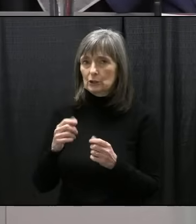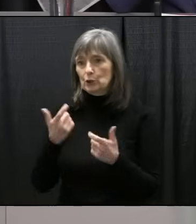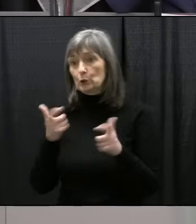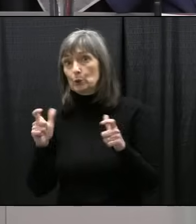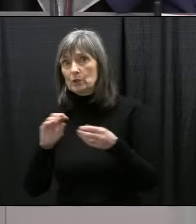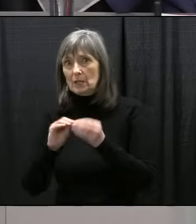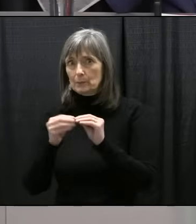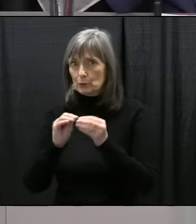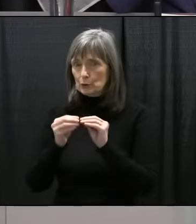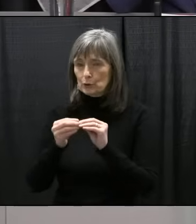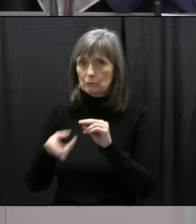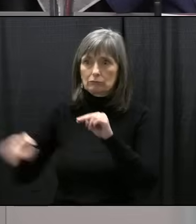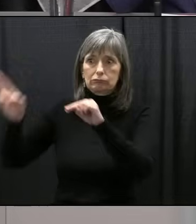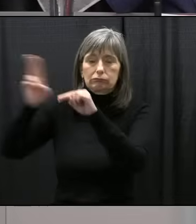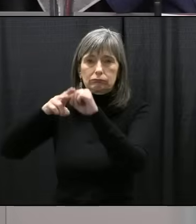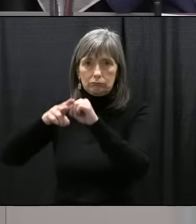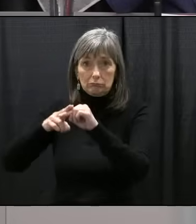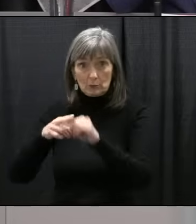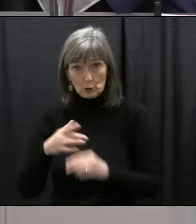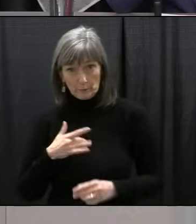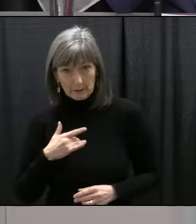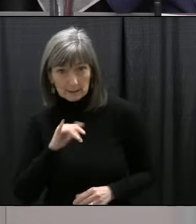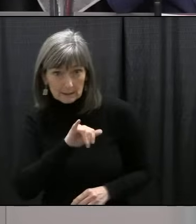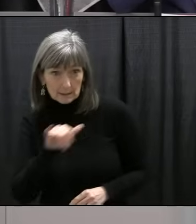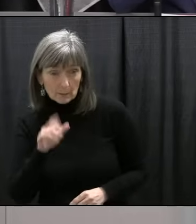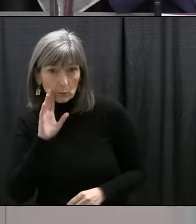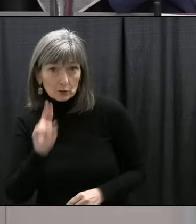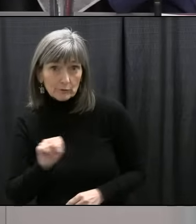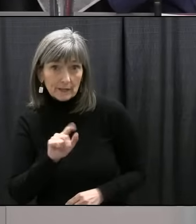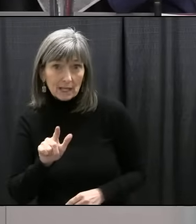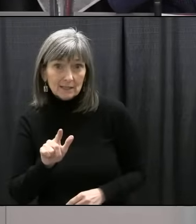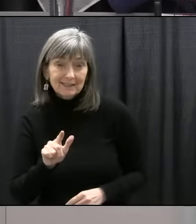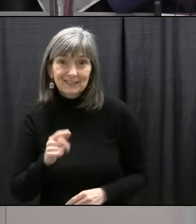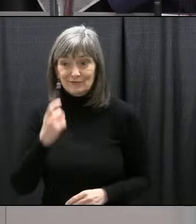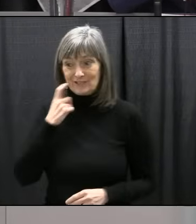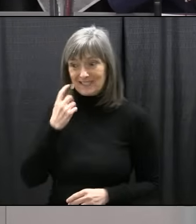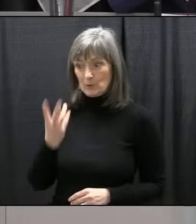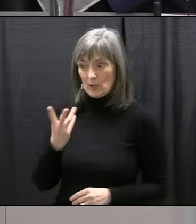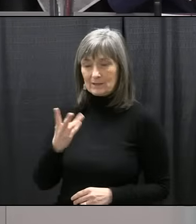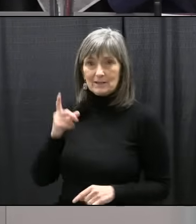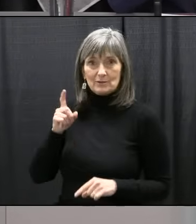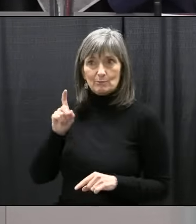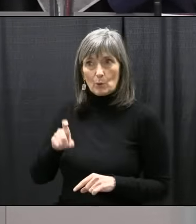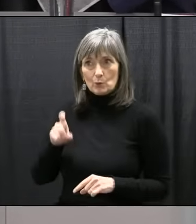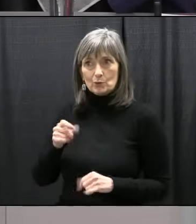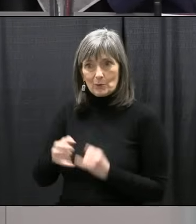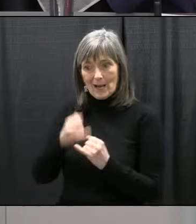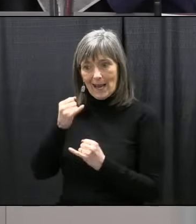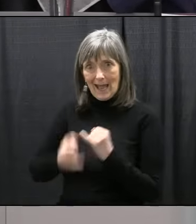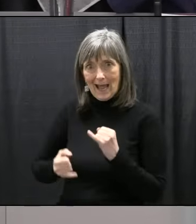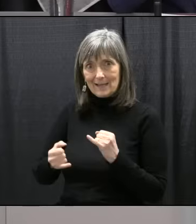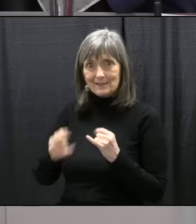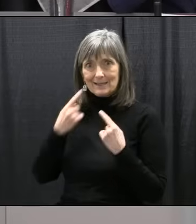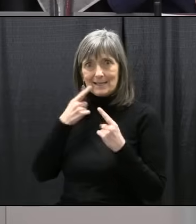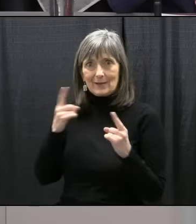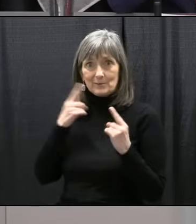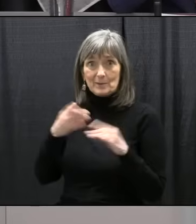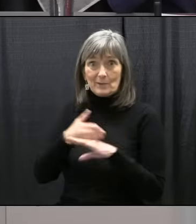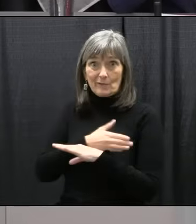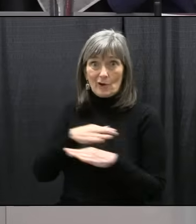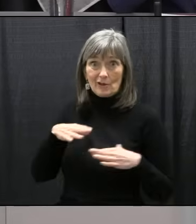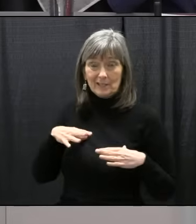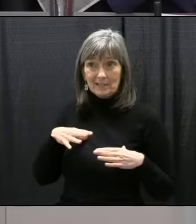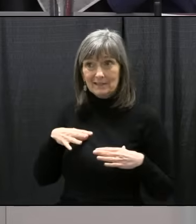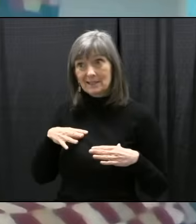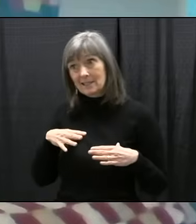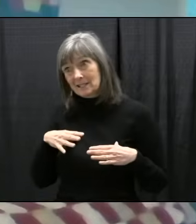numbers in Newfoundland and Labrador? And on Wednesday was supposed to be the last briefing before the holidays. Are we going to be seeing more of you, do you think, Dr. Fitzgerald, over